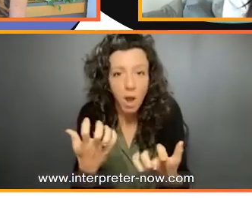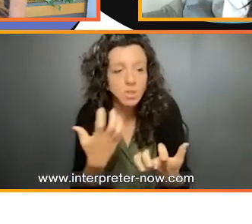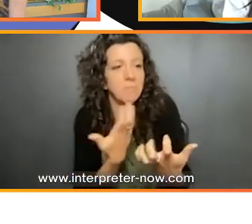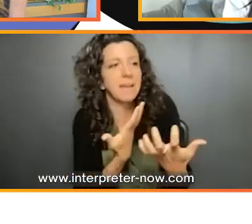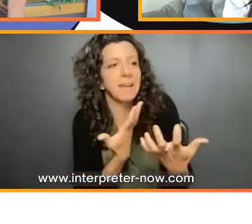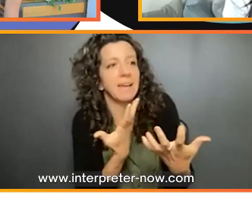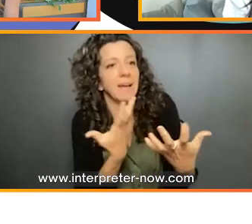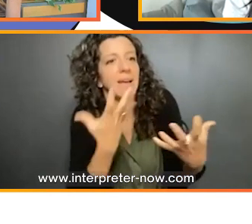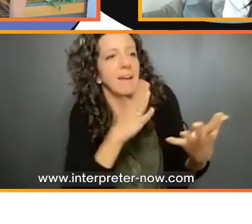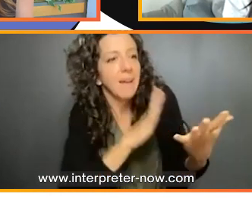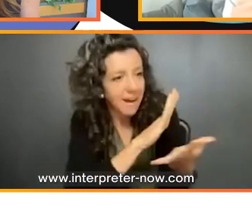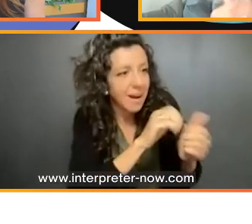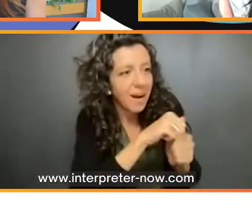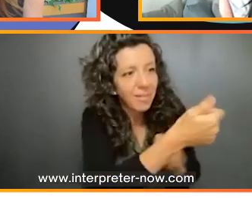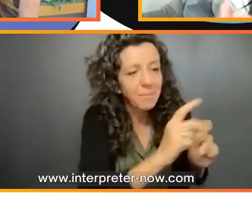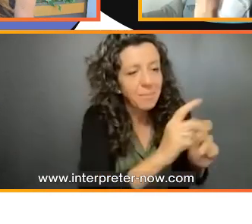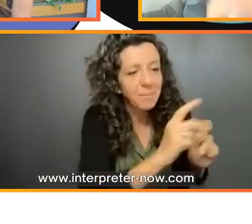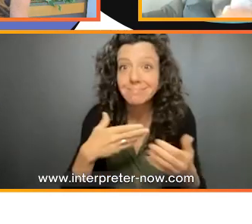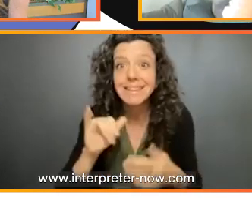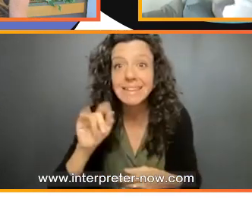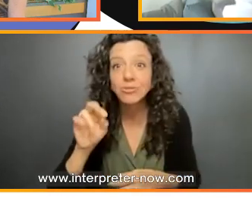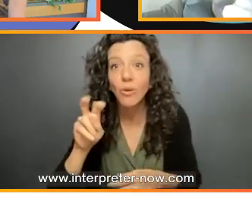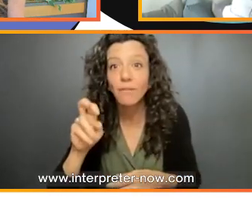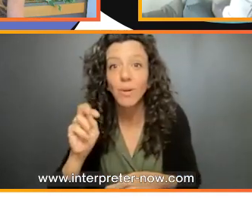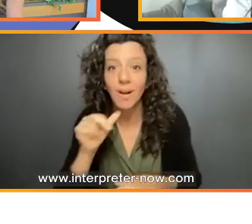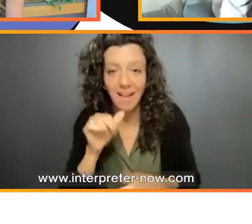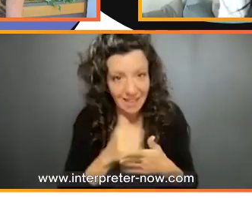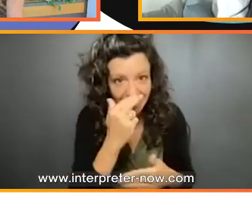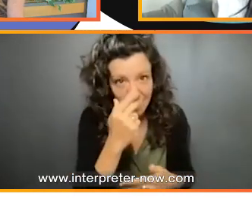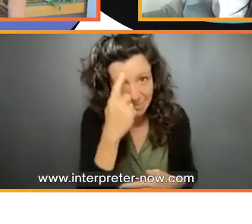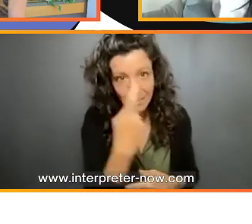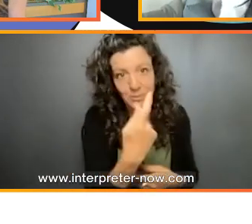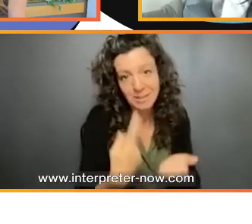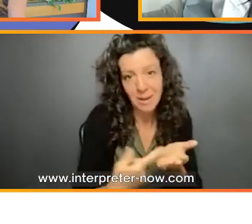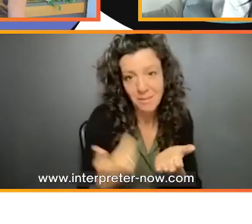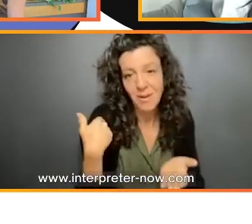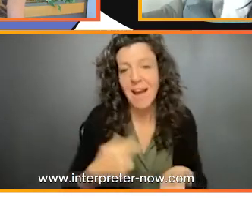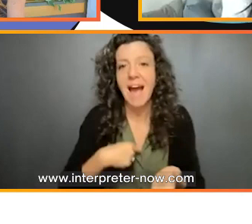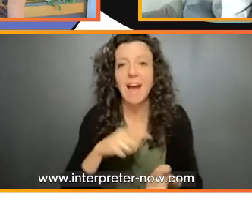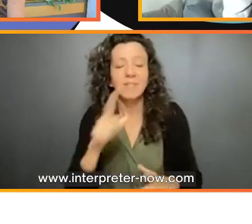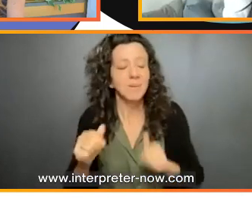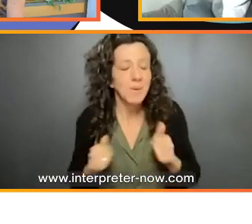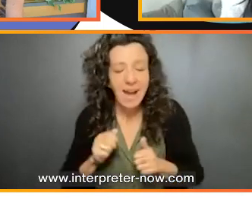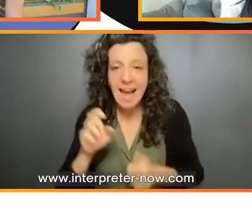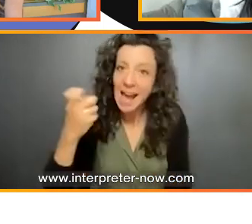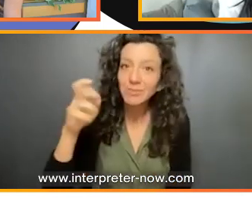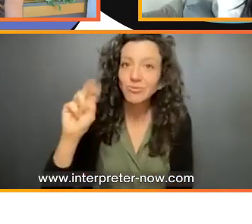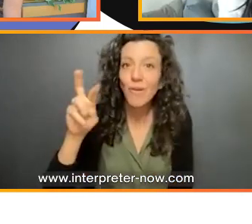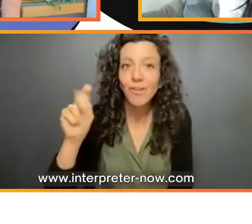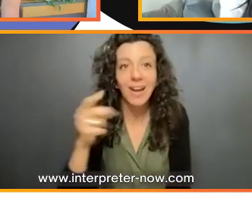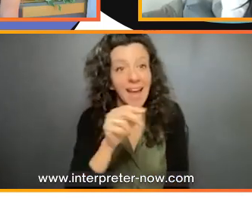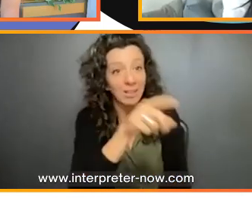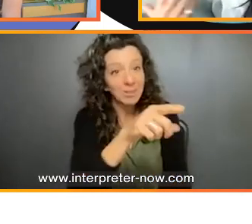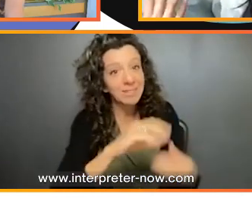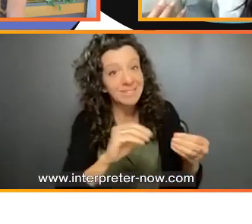Well, first of all, we desperately crave being in the presence of others, like even introverts. And I know that'll probably make you chuckle because I know you and I have talked